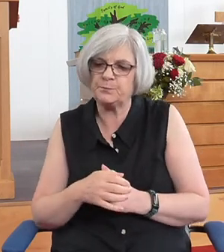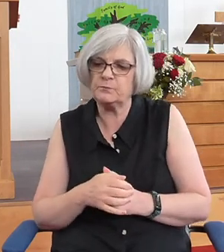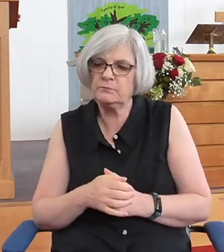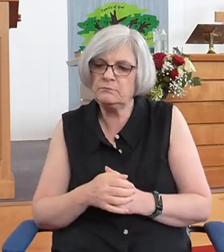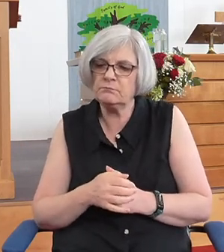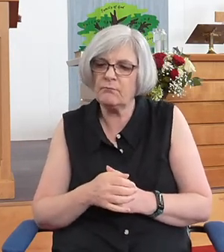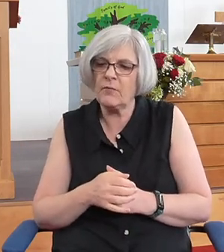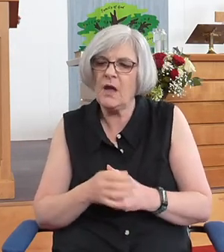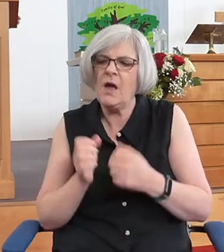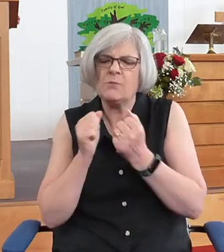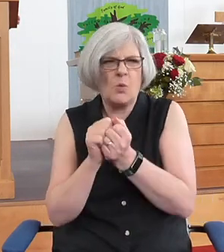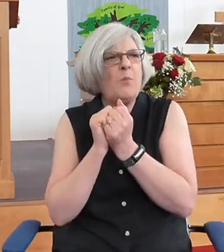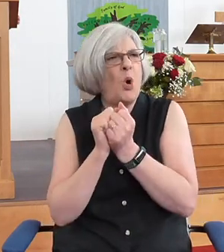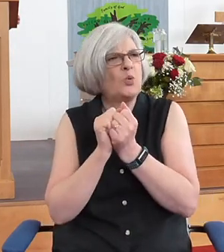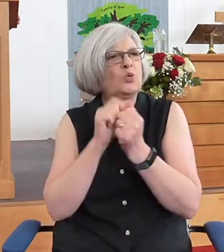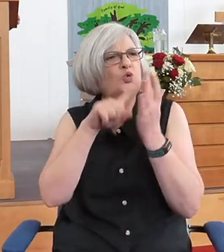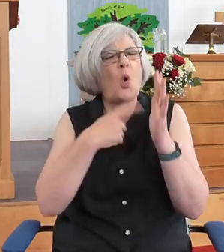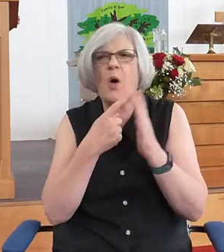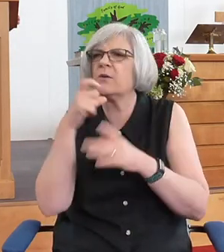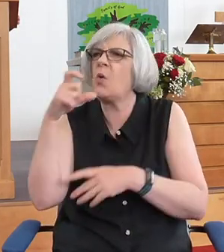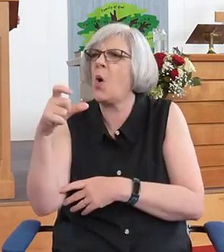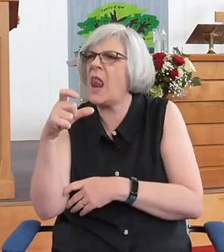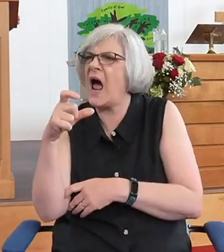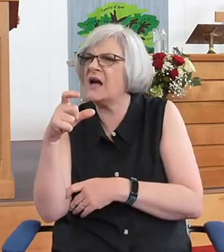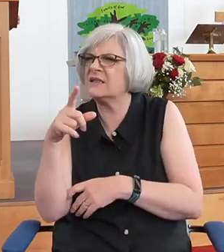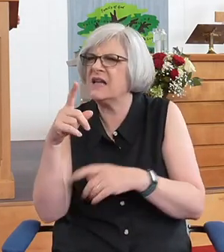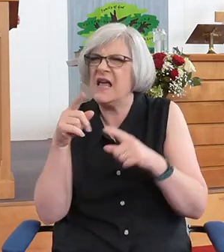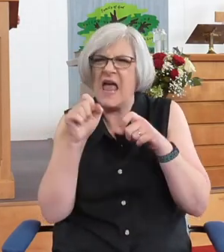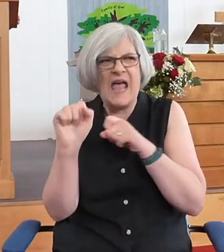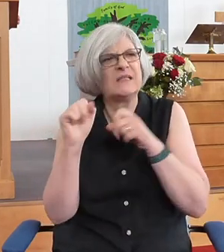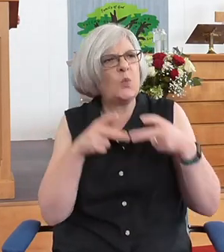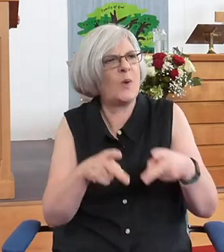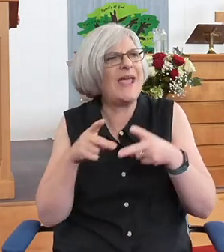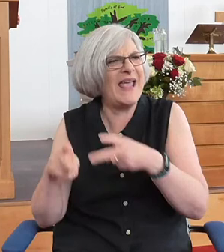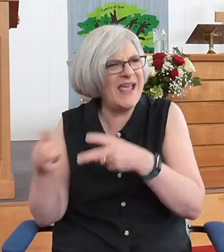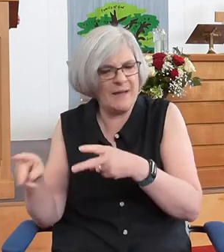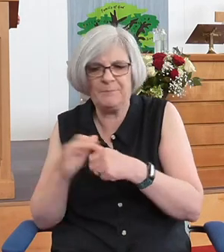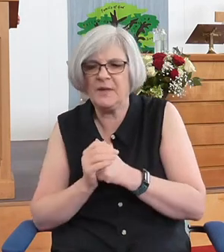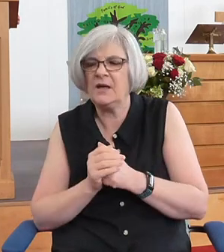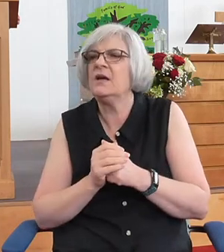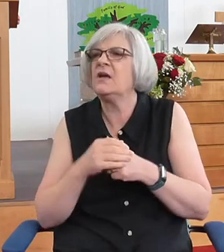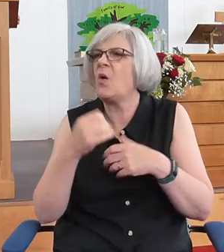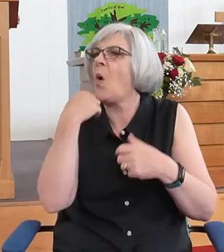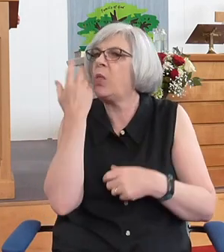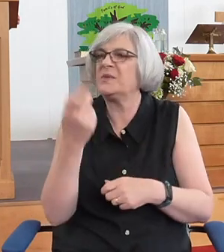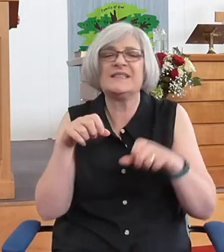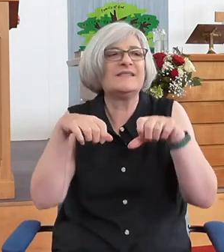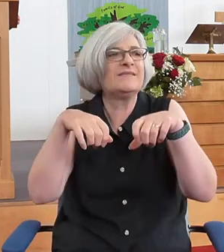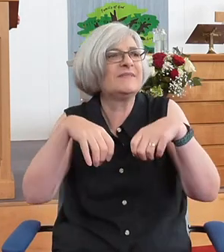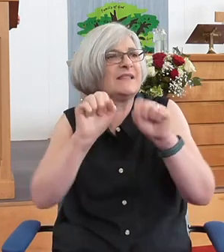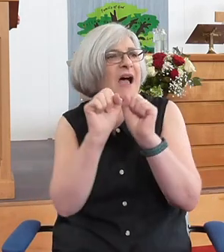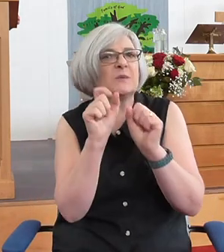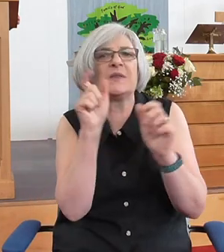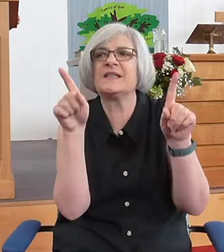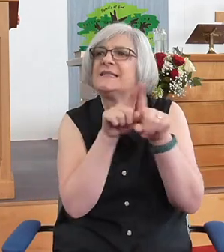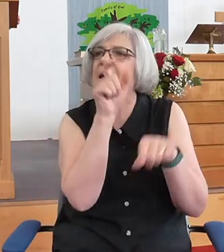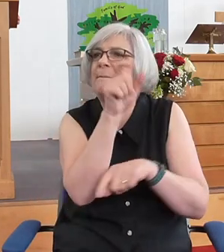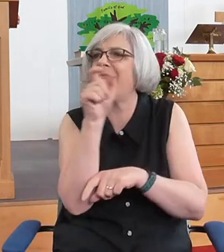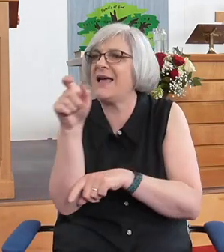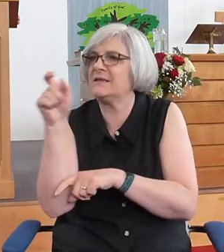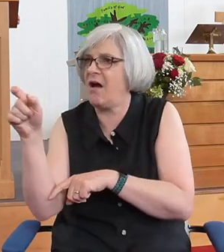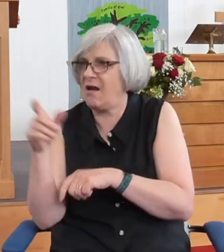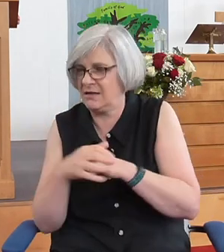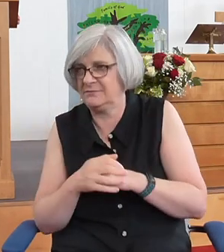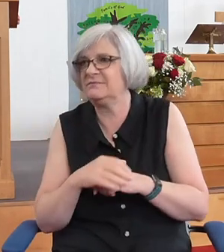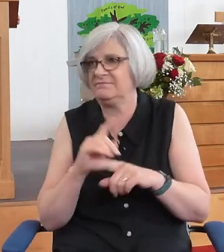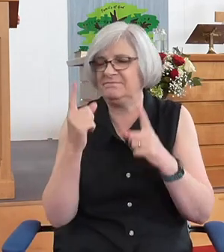I'm going to borrow one of John Collins' devices today with alliterative headings. We've all heard about the 3 R's at school.